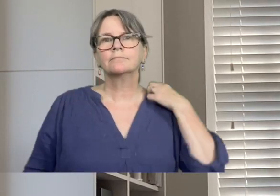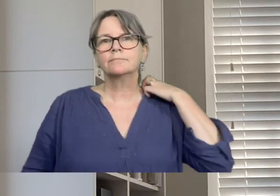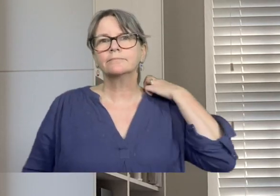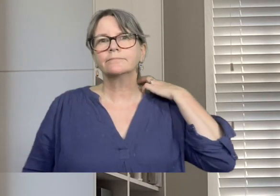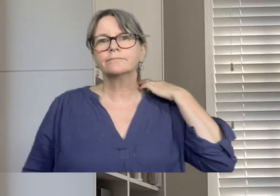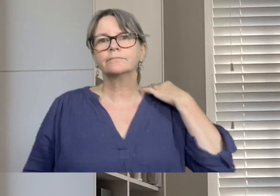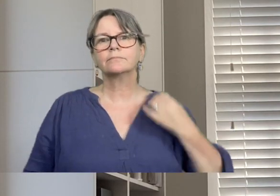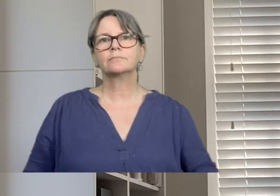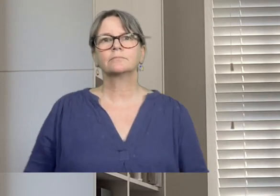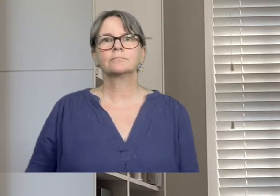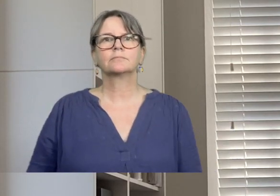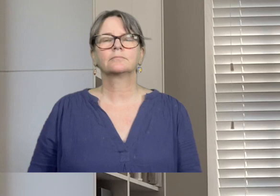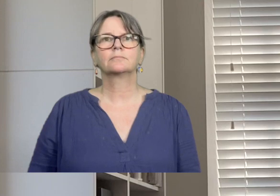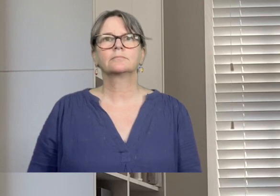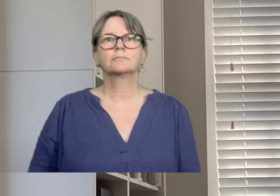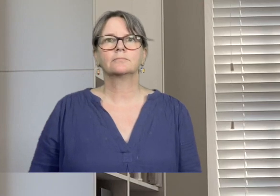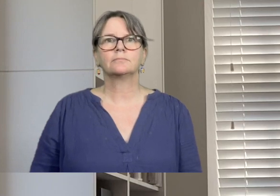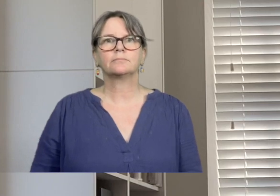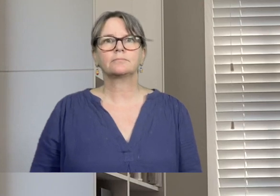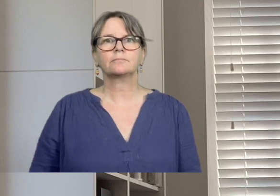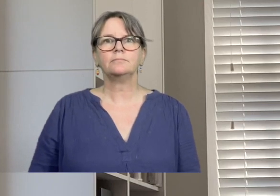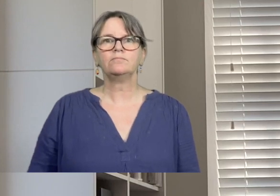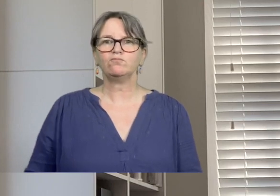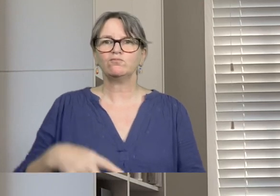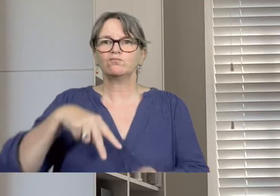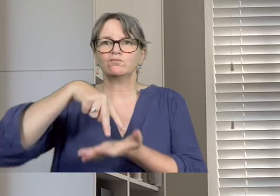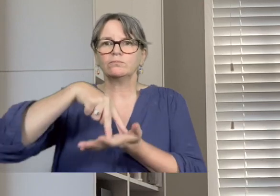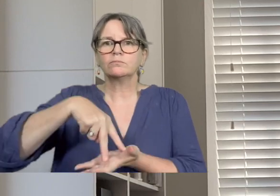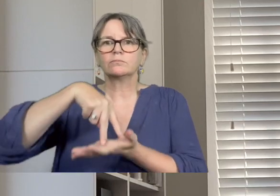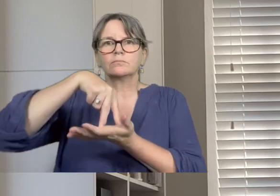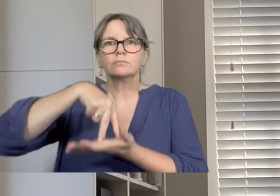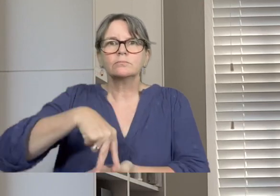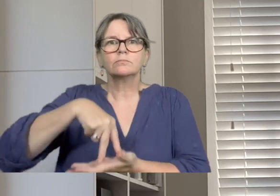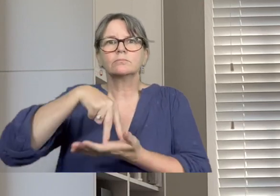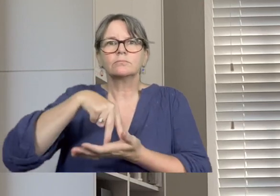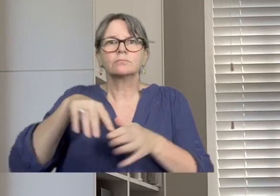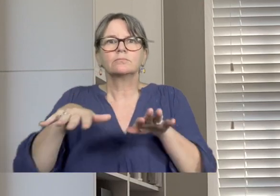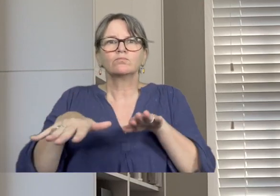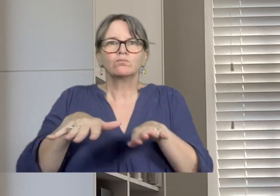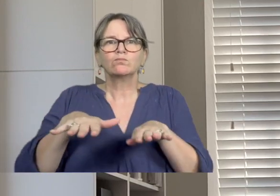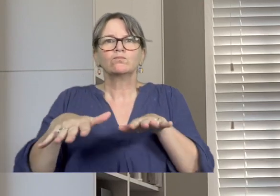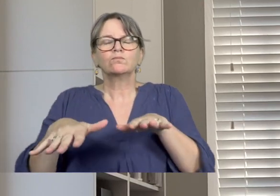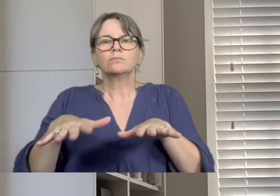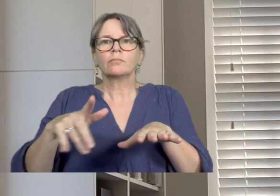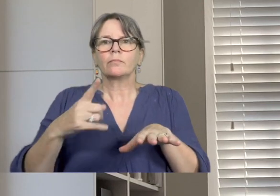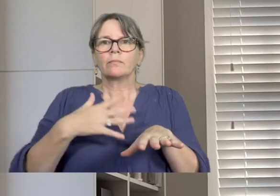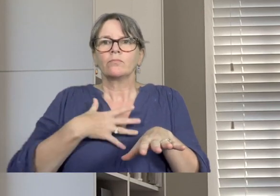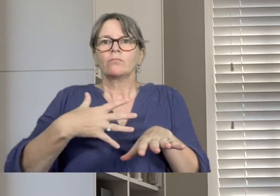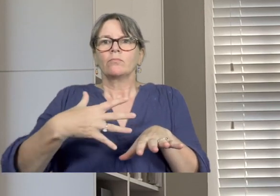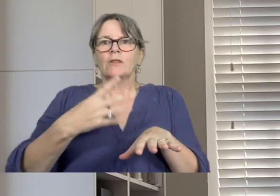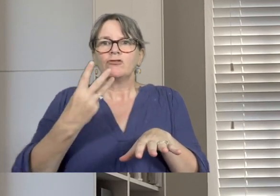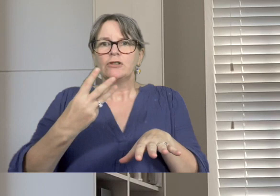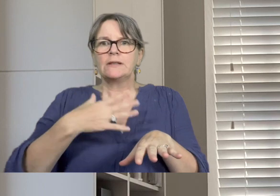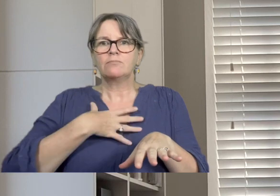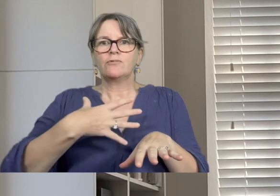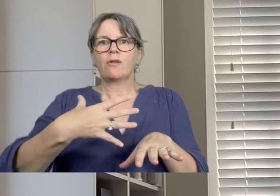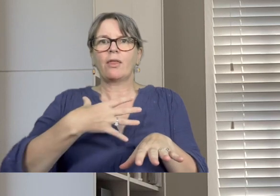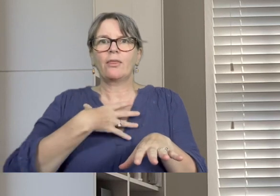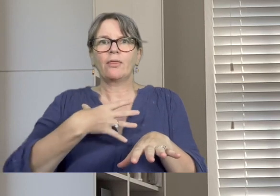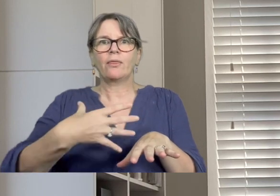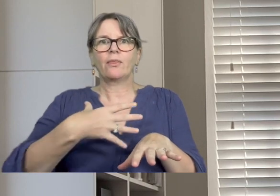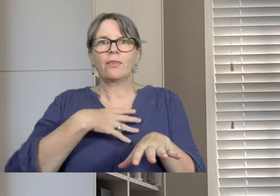spine to unroll on the top and find that top. Find yourself standing We're just going to take 3 breaths. We're going to breathe